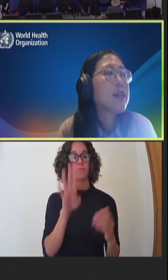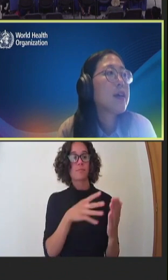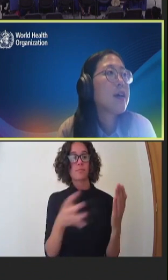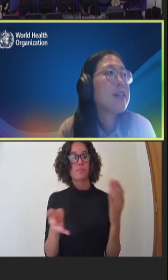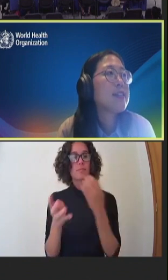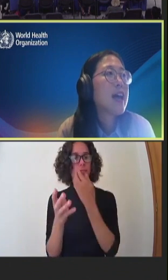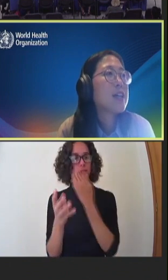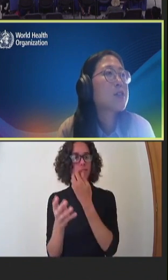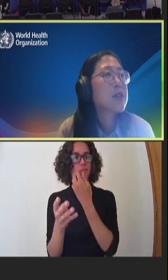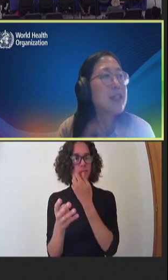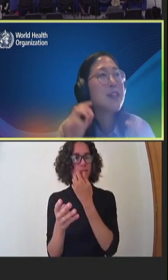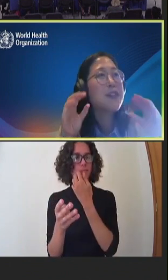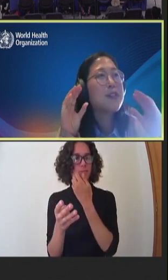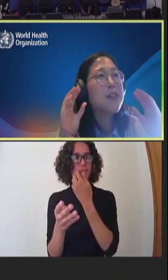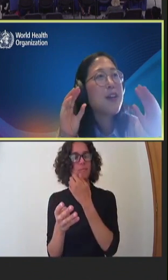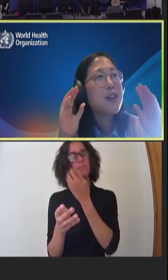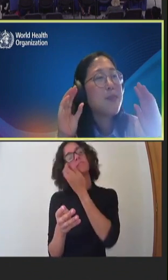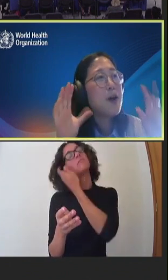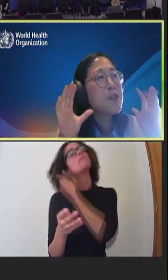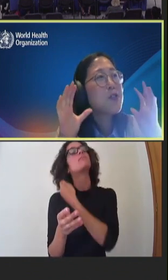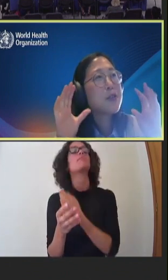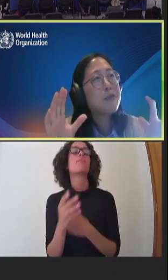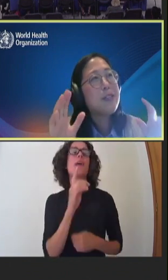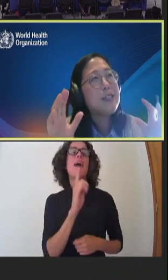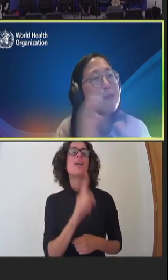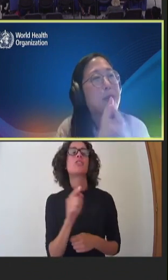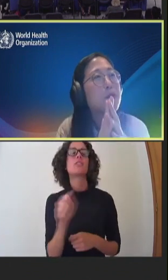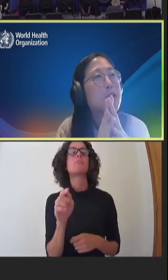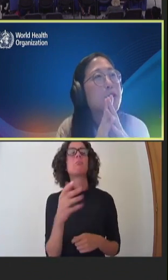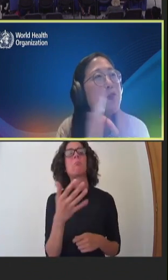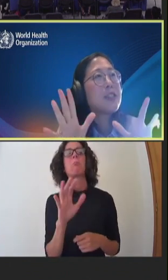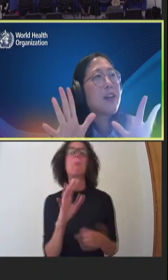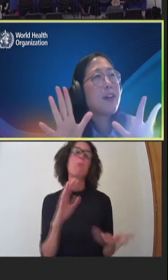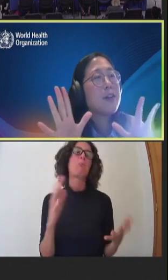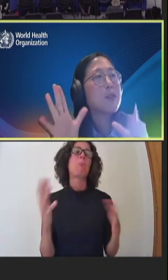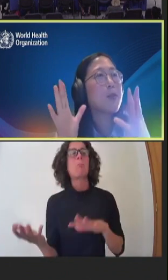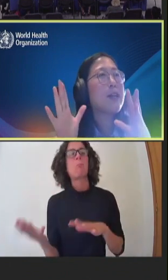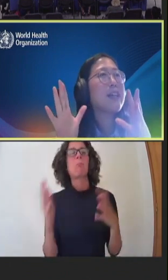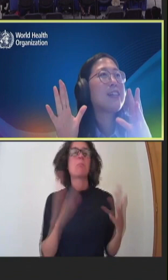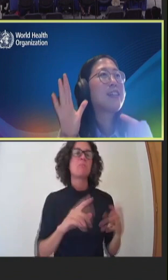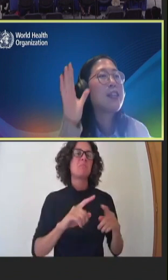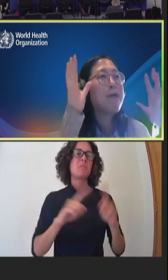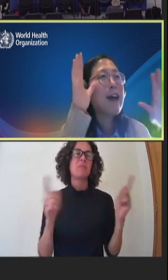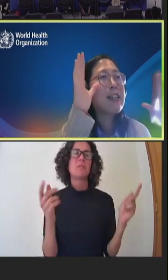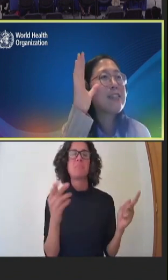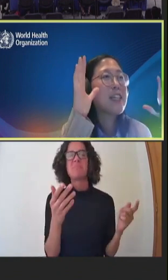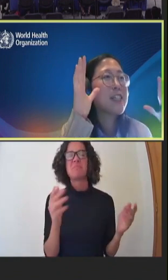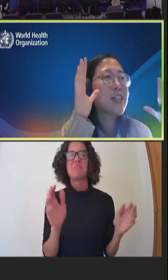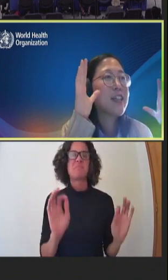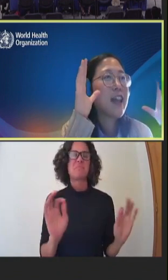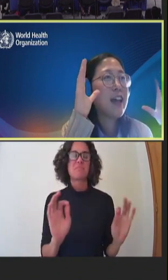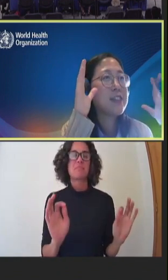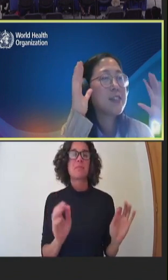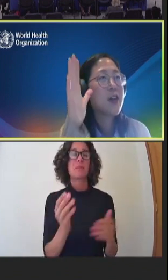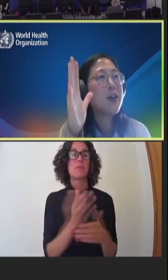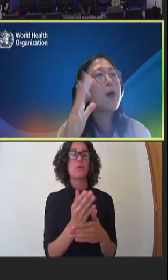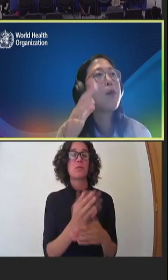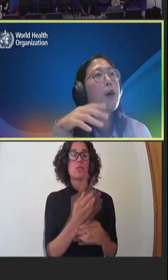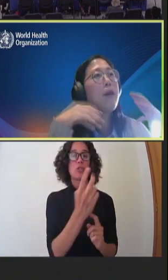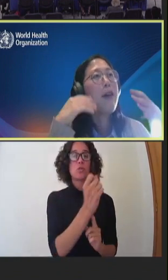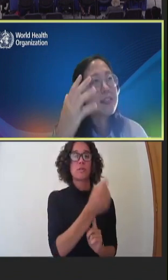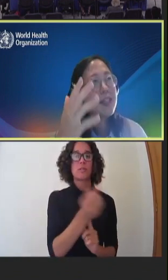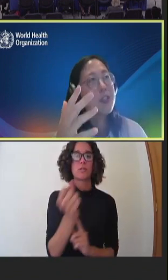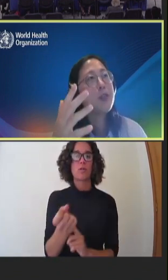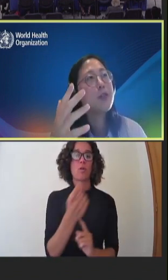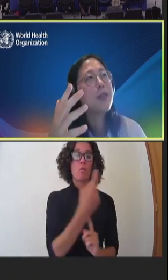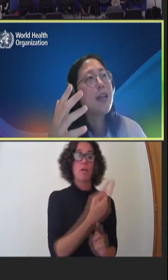see is actually the marginal difference between two scenarios. One is the vaccination as scenario